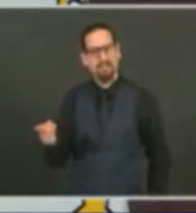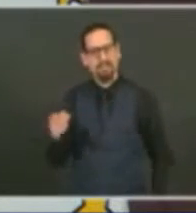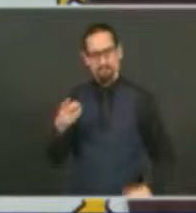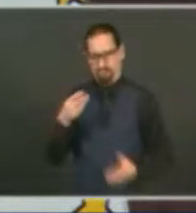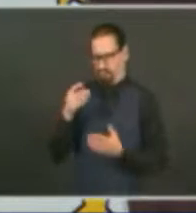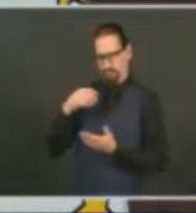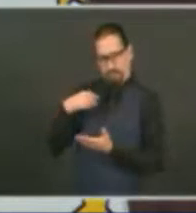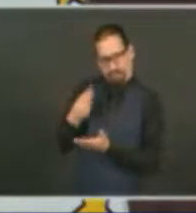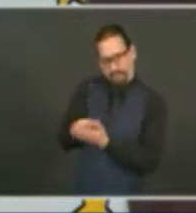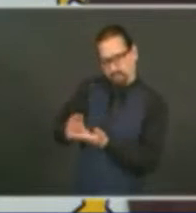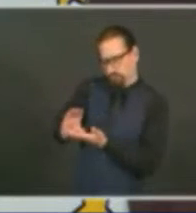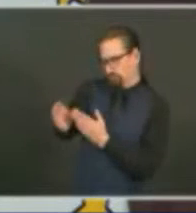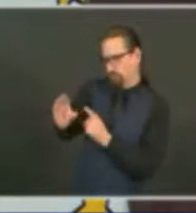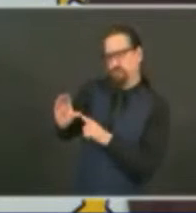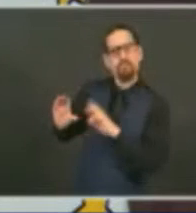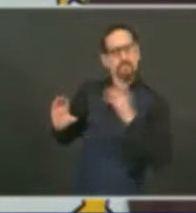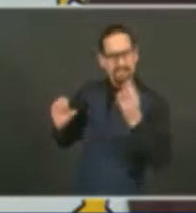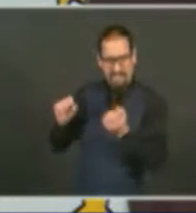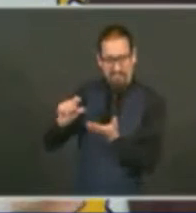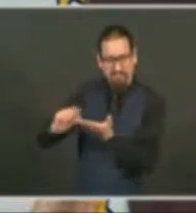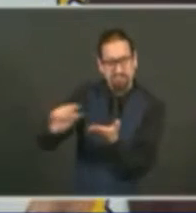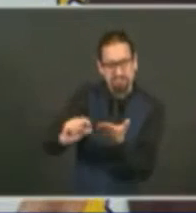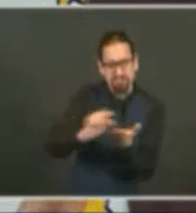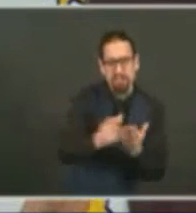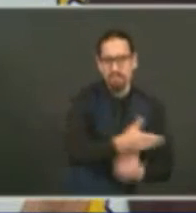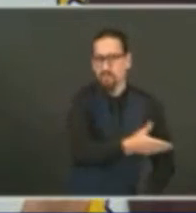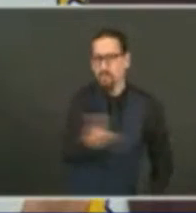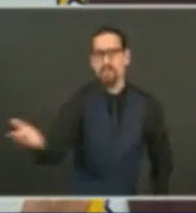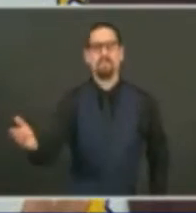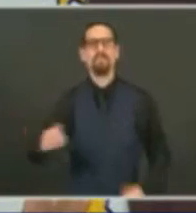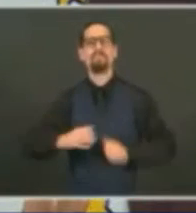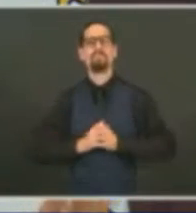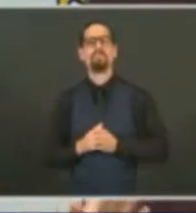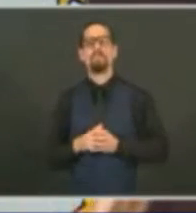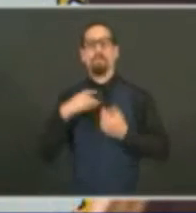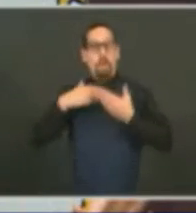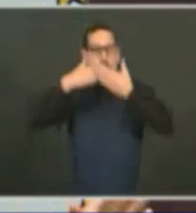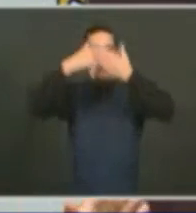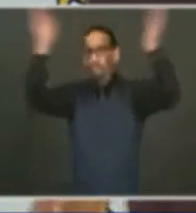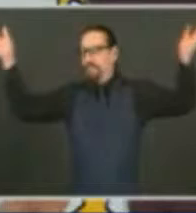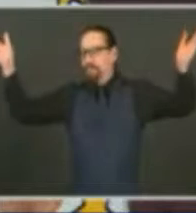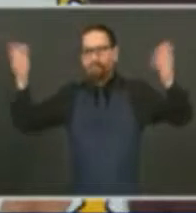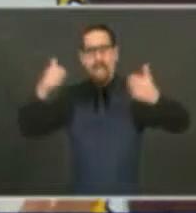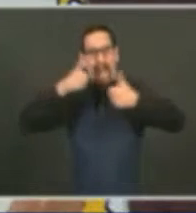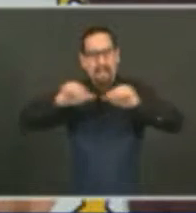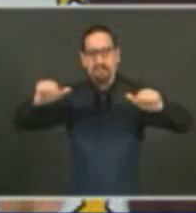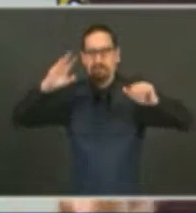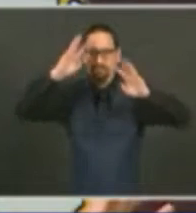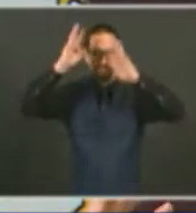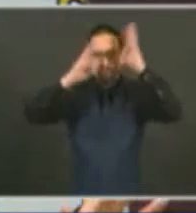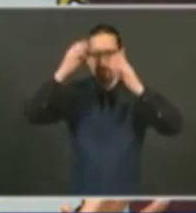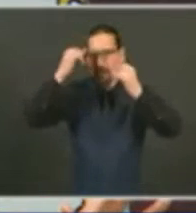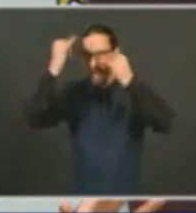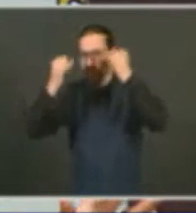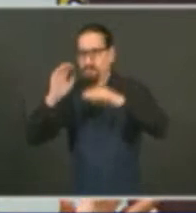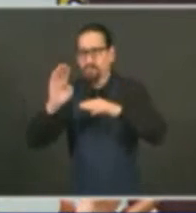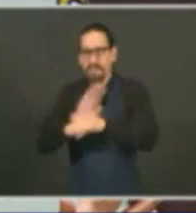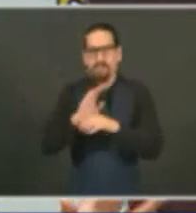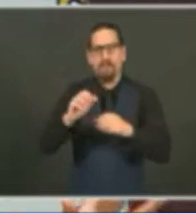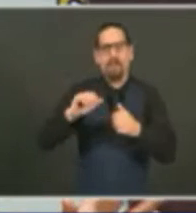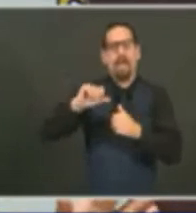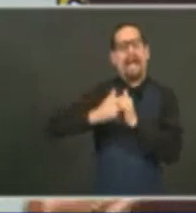some of that money. And I am wide open to anybody's ideas in any industry for how to make 21 even better than